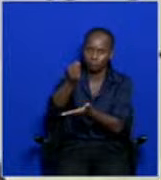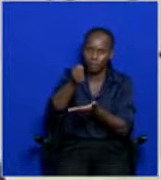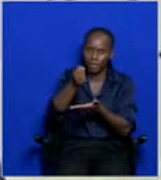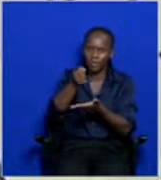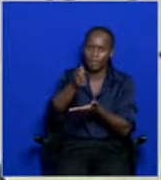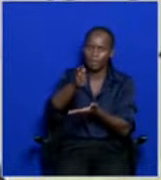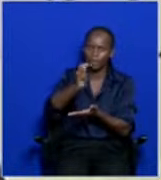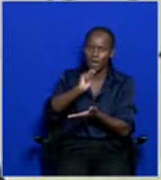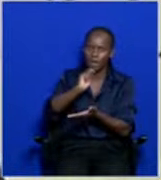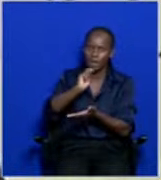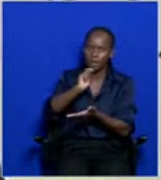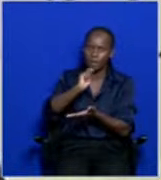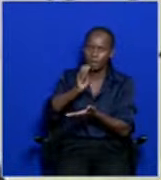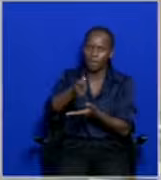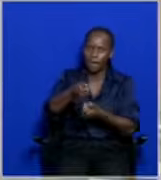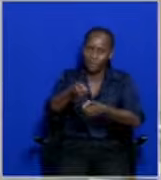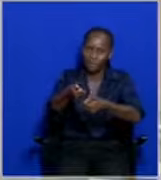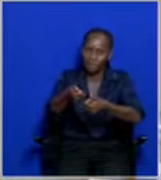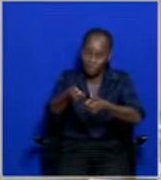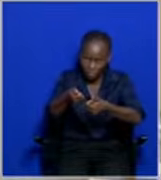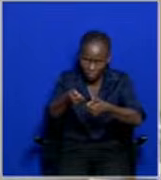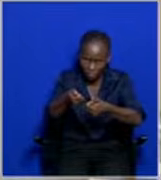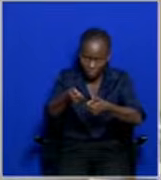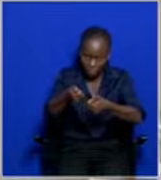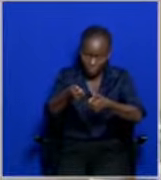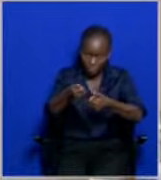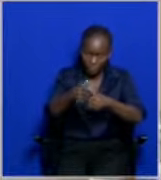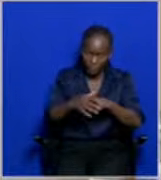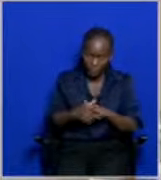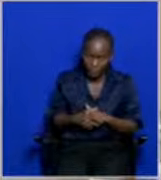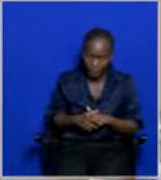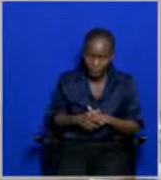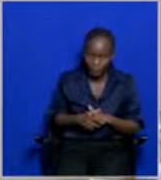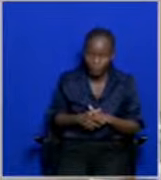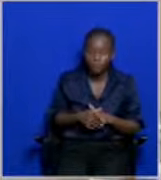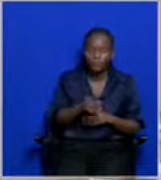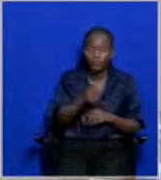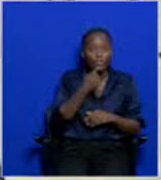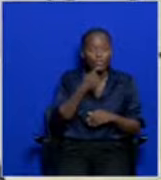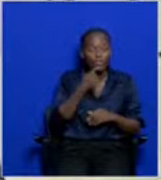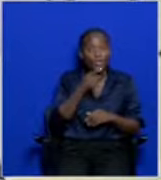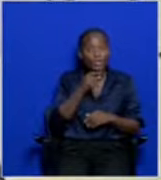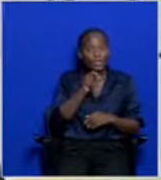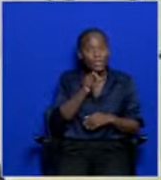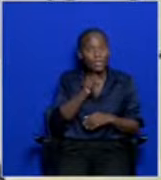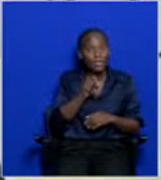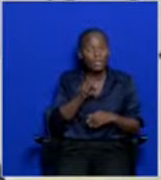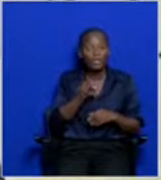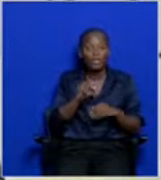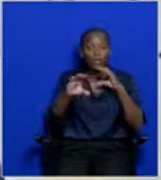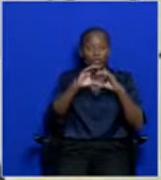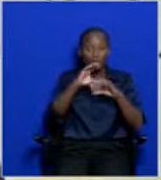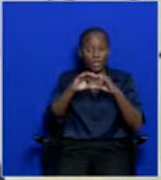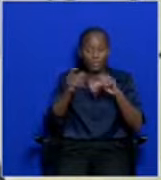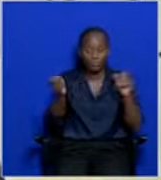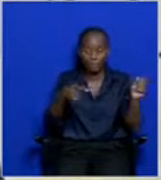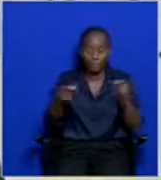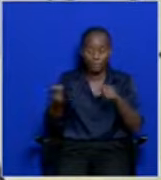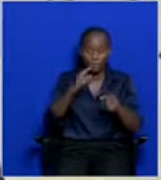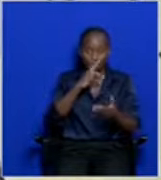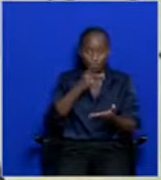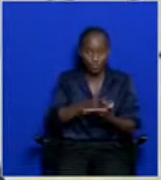in particular you rely on your communication with Commissioner Spies in this regard. Is this part of the...